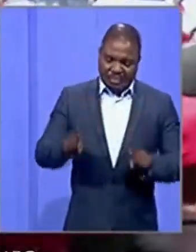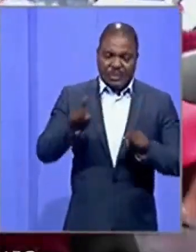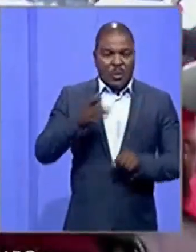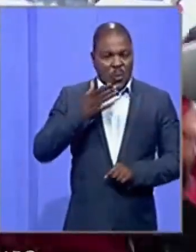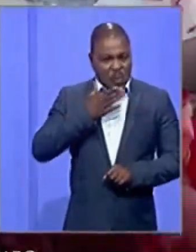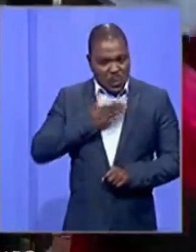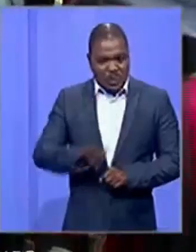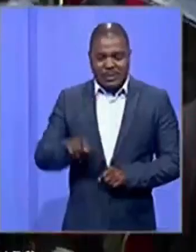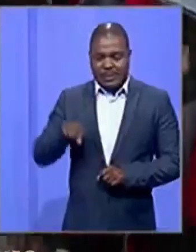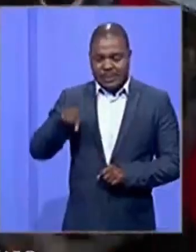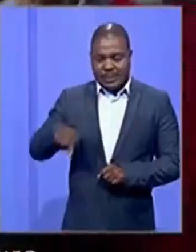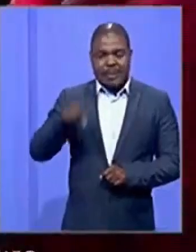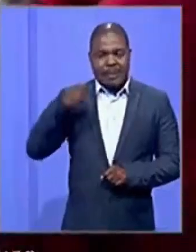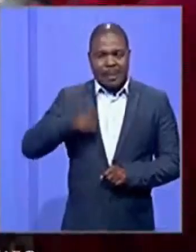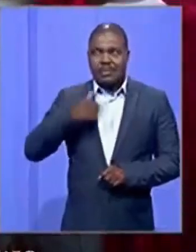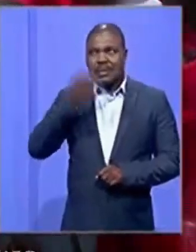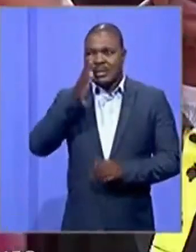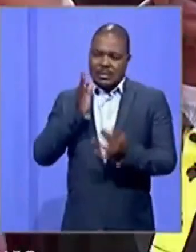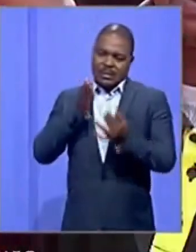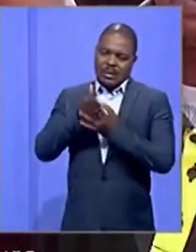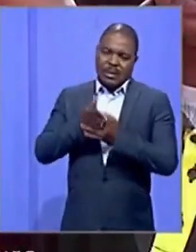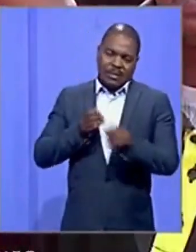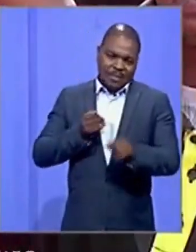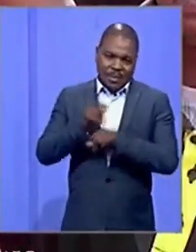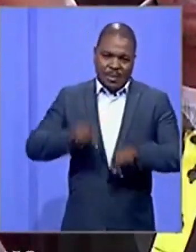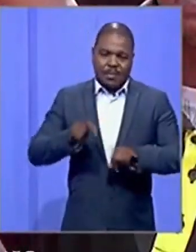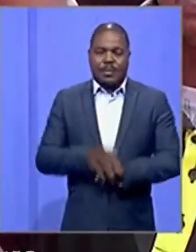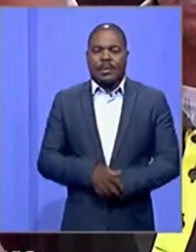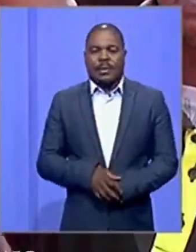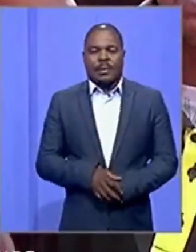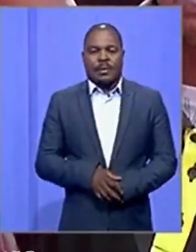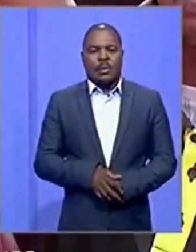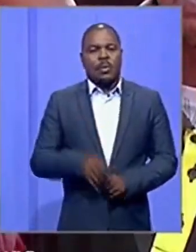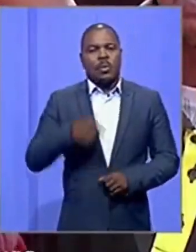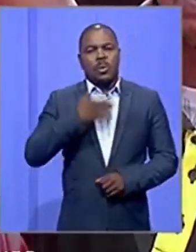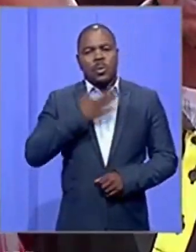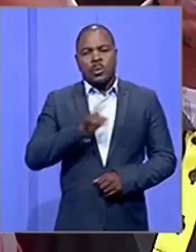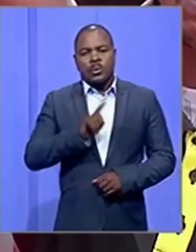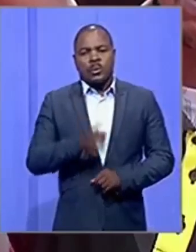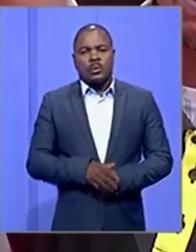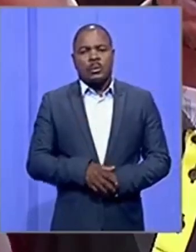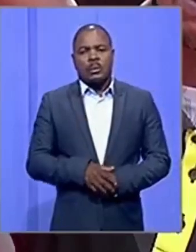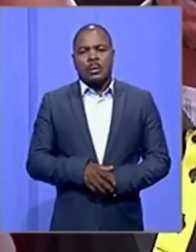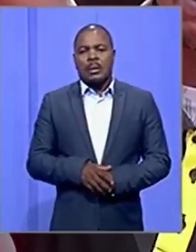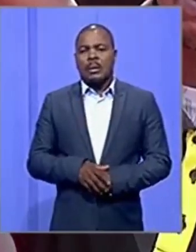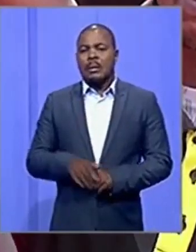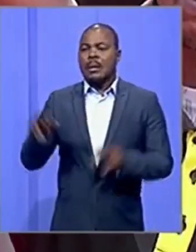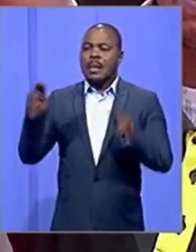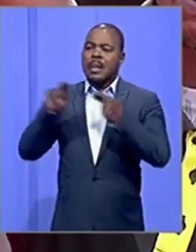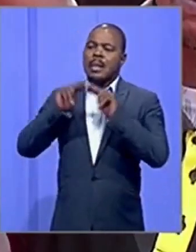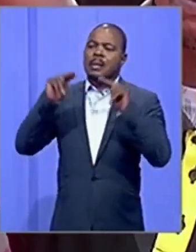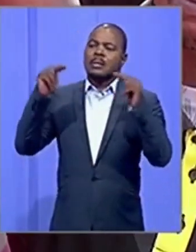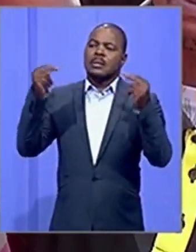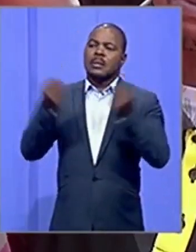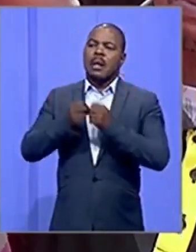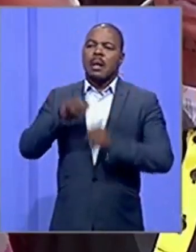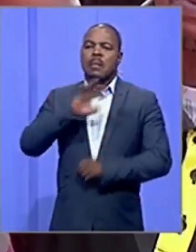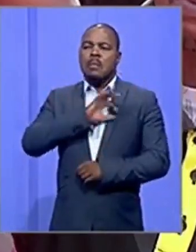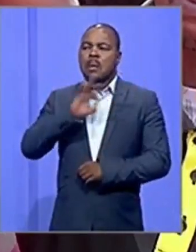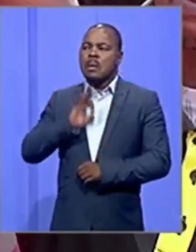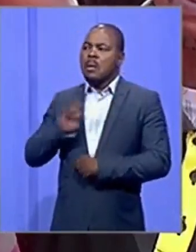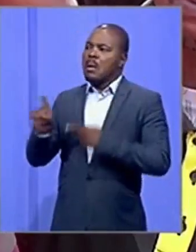bonamodi ba ka potlako mme o pholoswe se re batlang go se bona go gore re ba reng ke national mayor